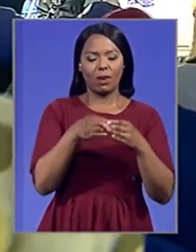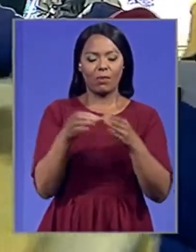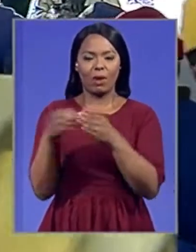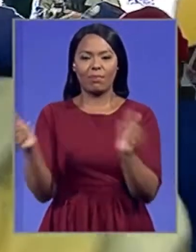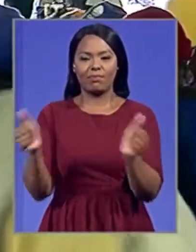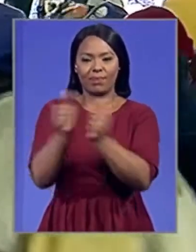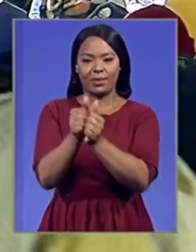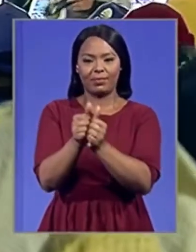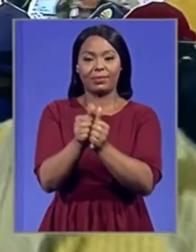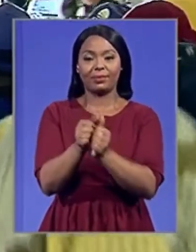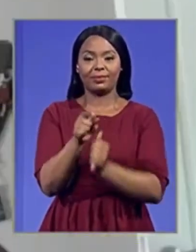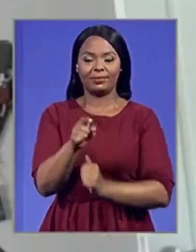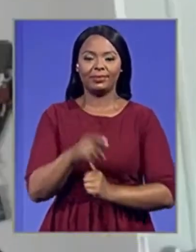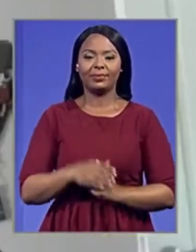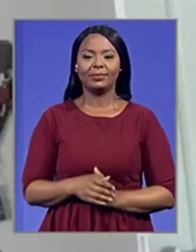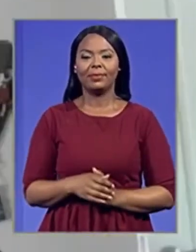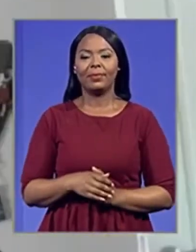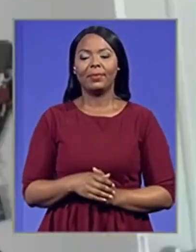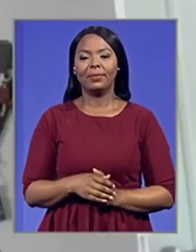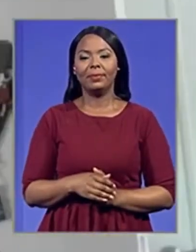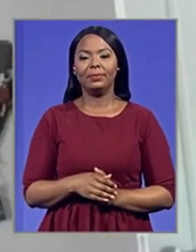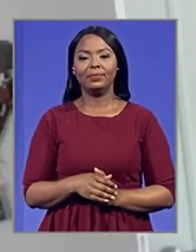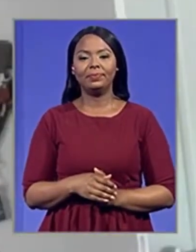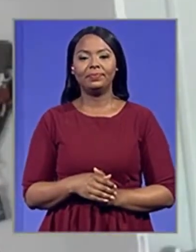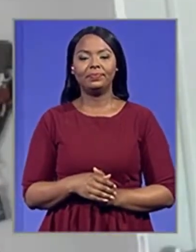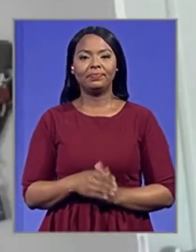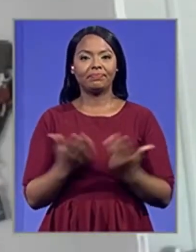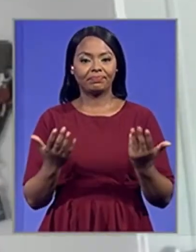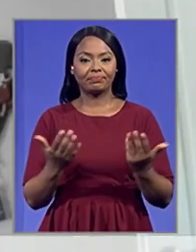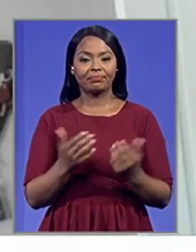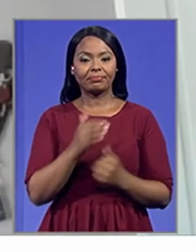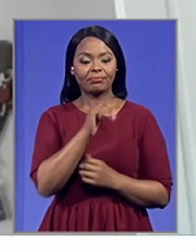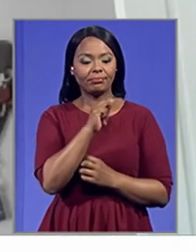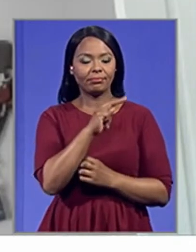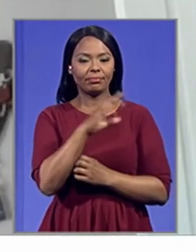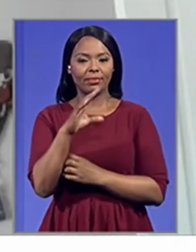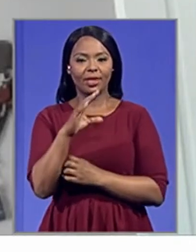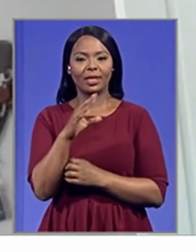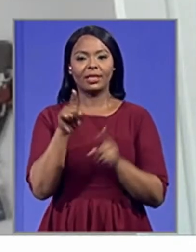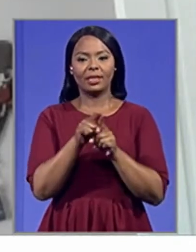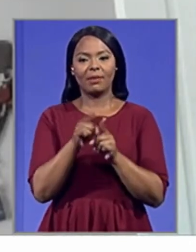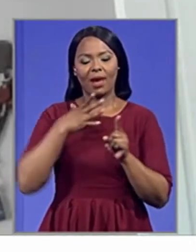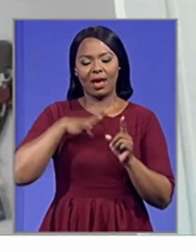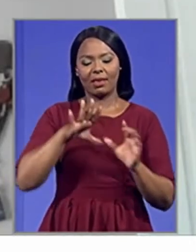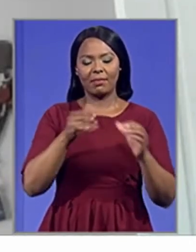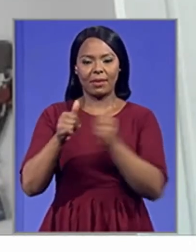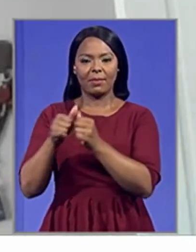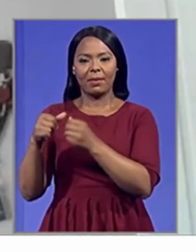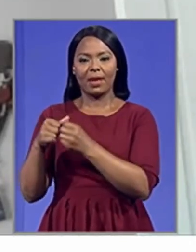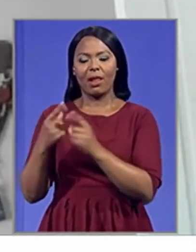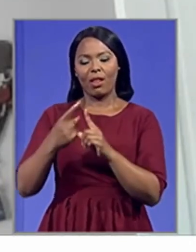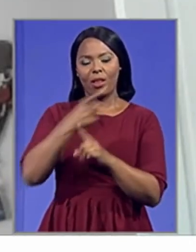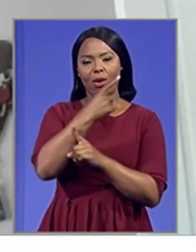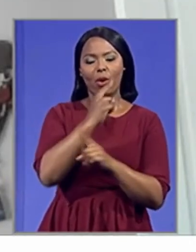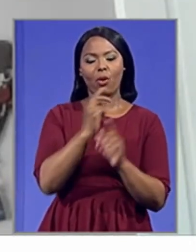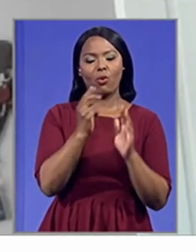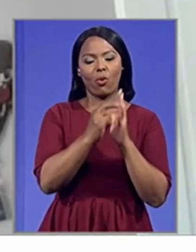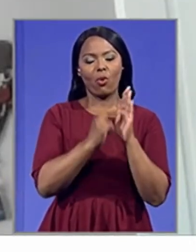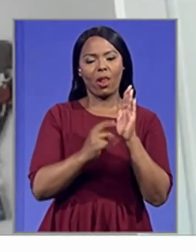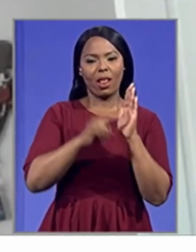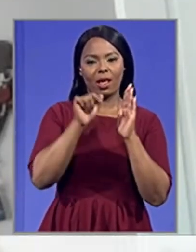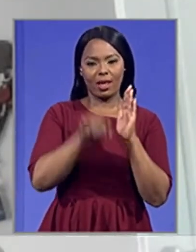wa kopanelo. The ANC and its allies have a way of riding roughshod over the rules. At the same